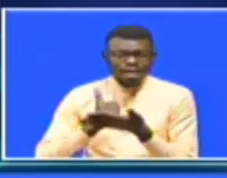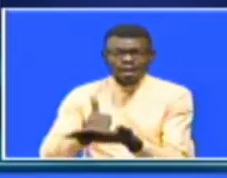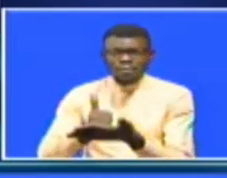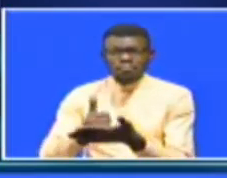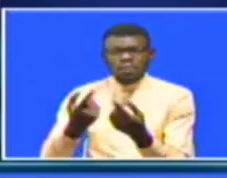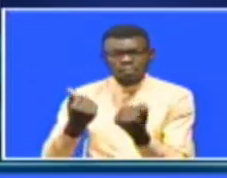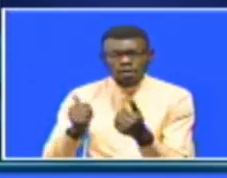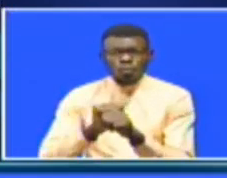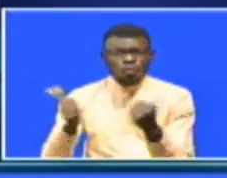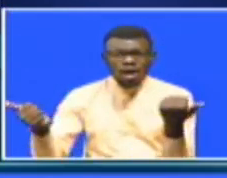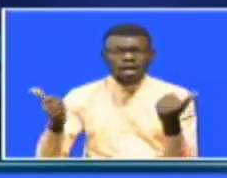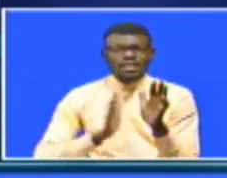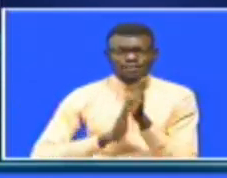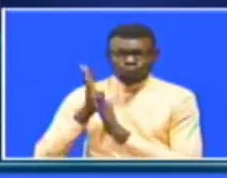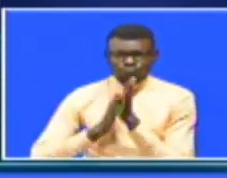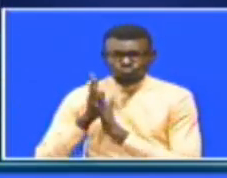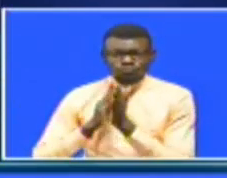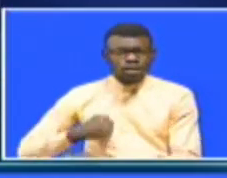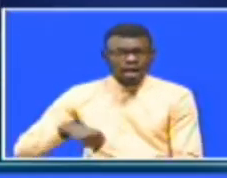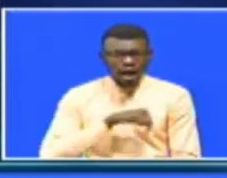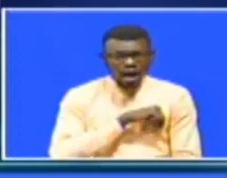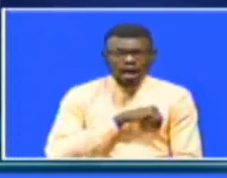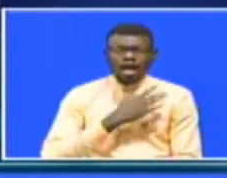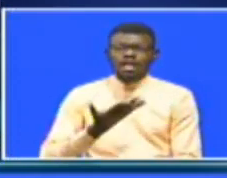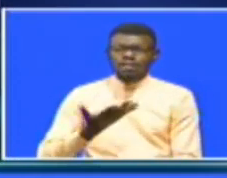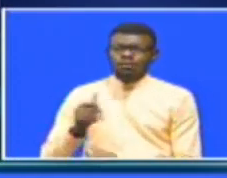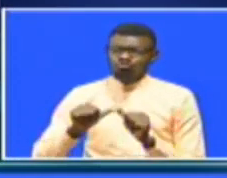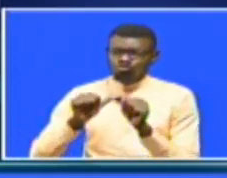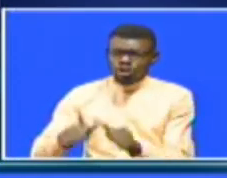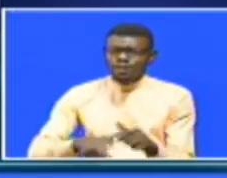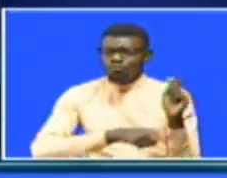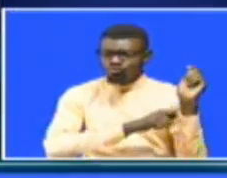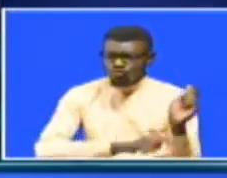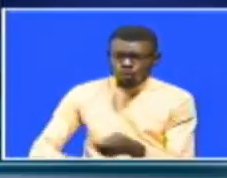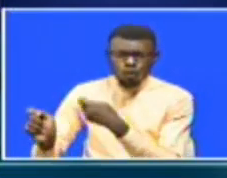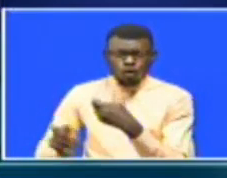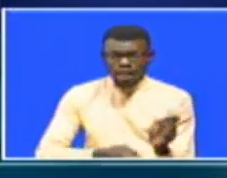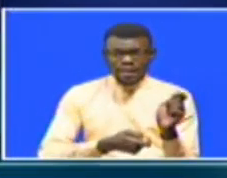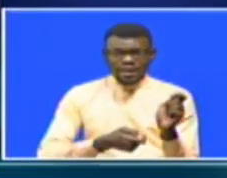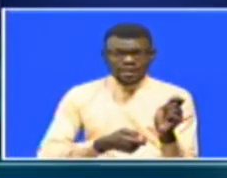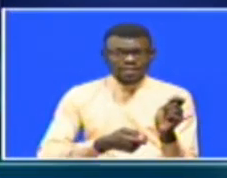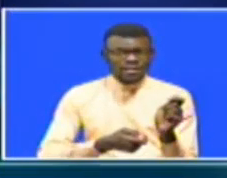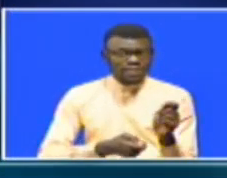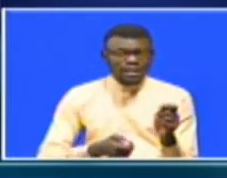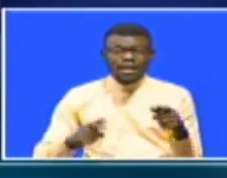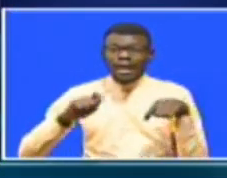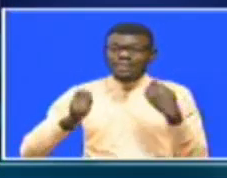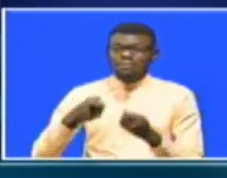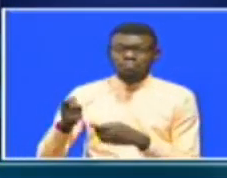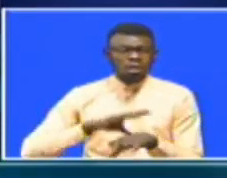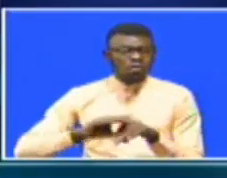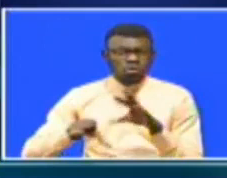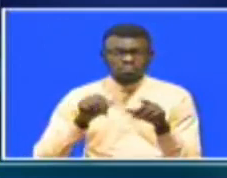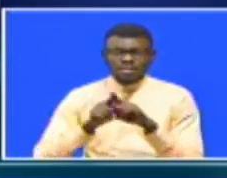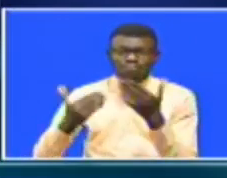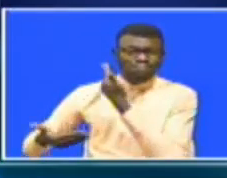also really motivated us to pursue hockey seriously. That team will not be as comfortable as